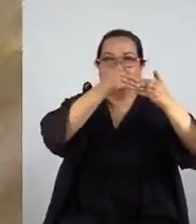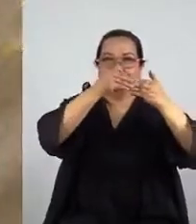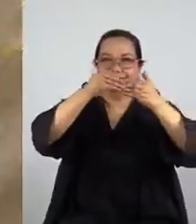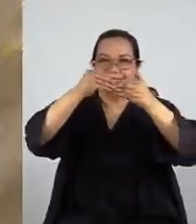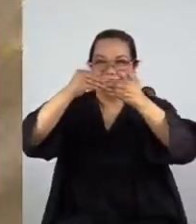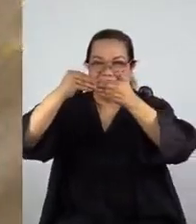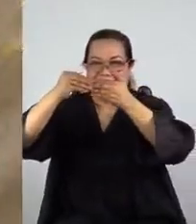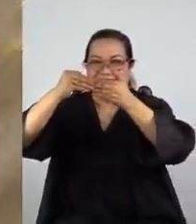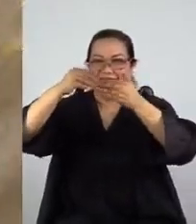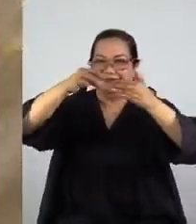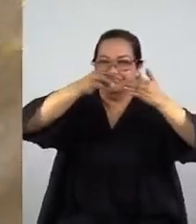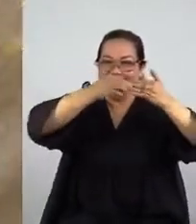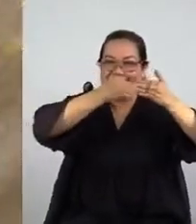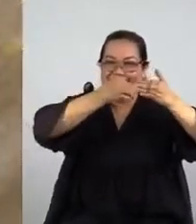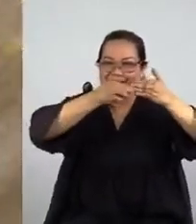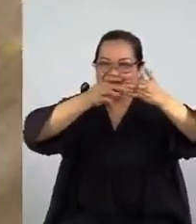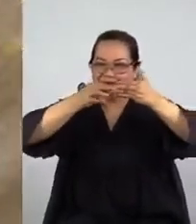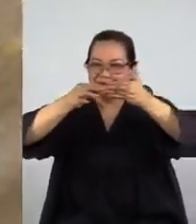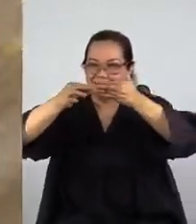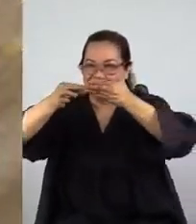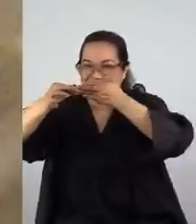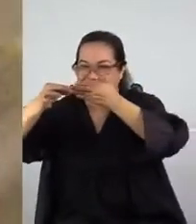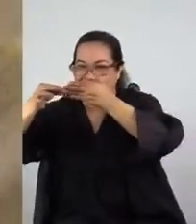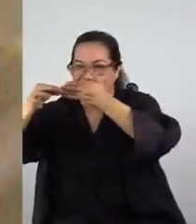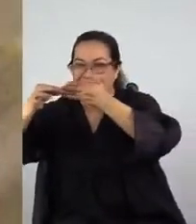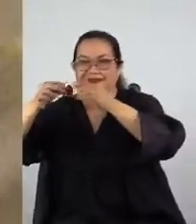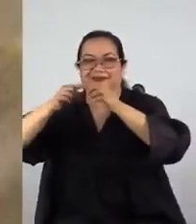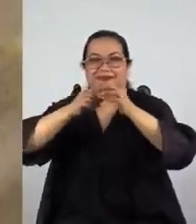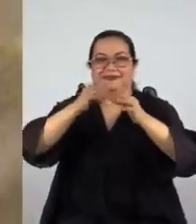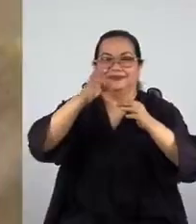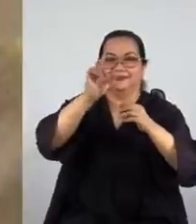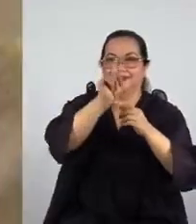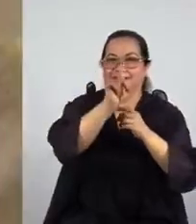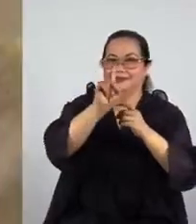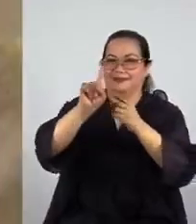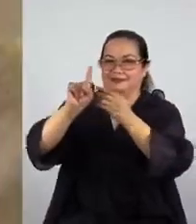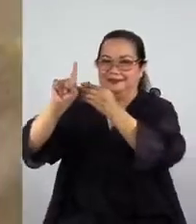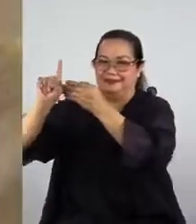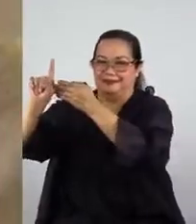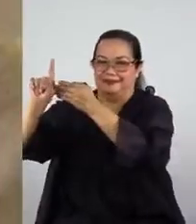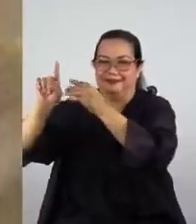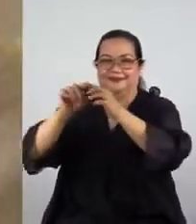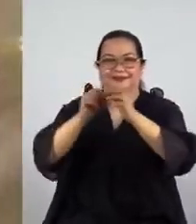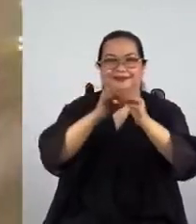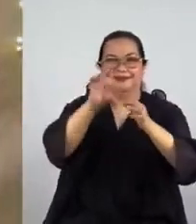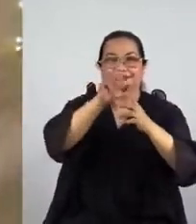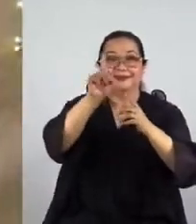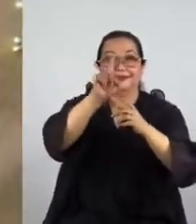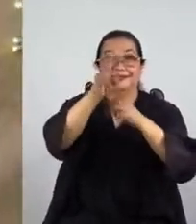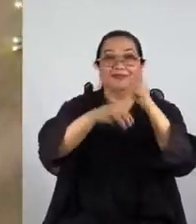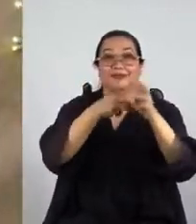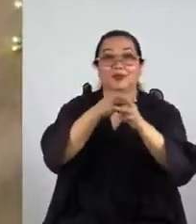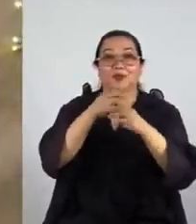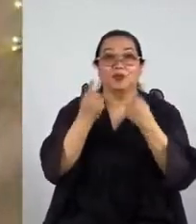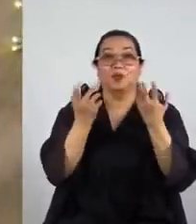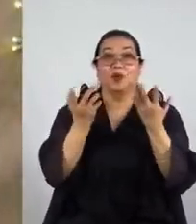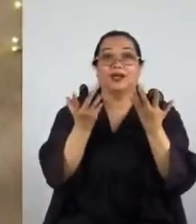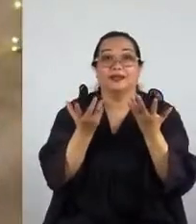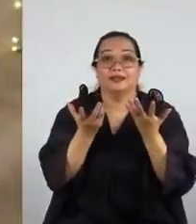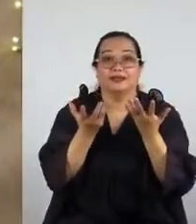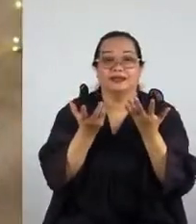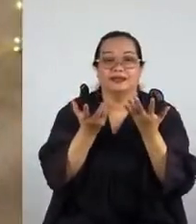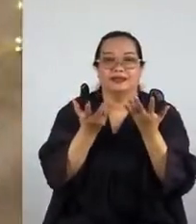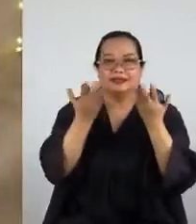is our guiding light who will lead us and direct us as we run the race of faith in this world, which is what? Which